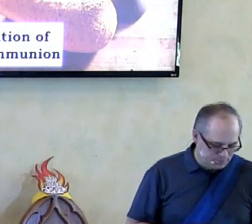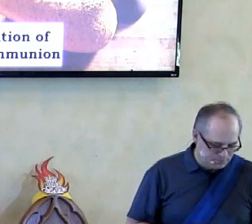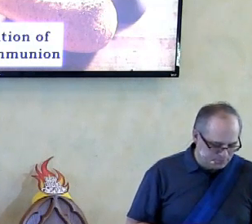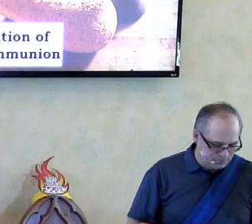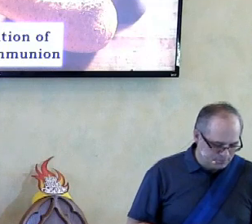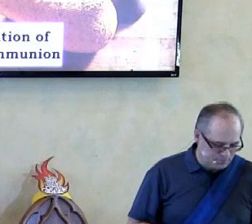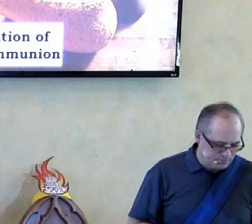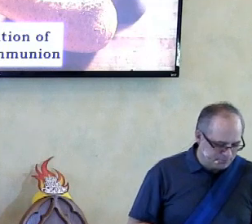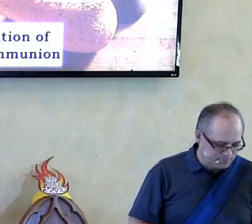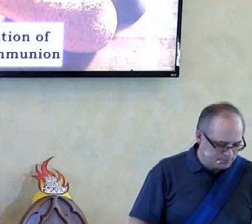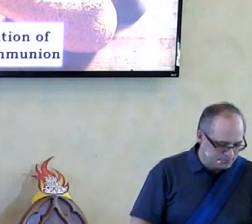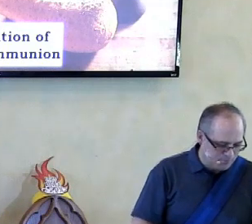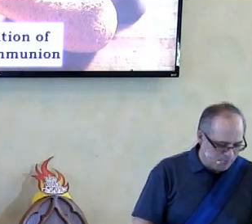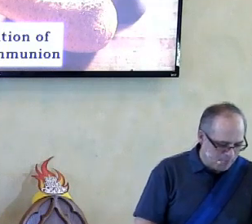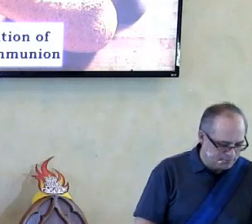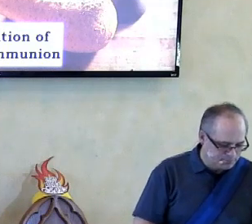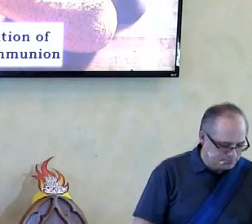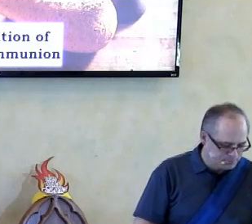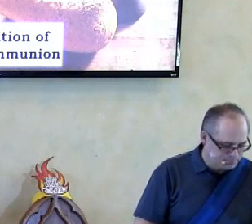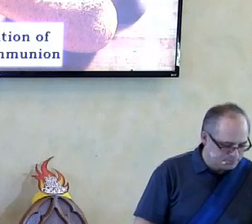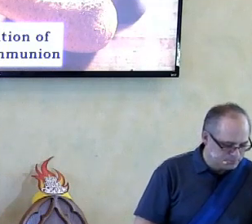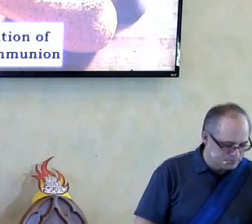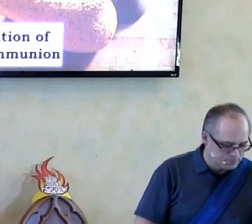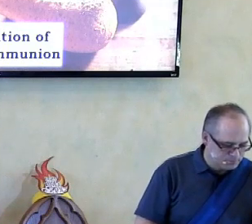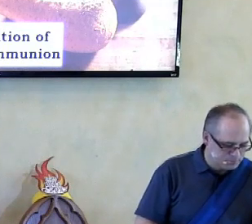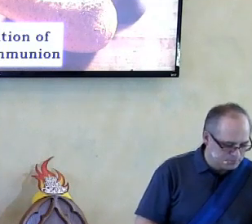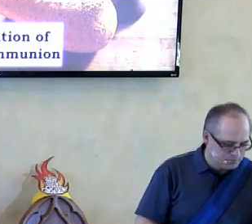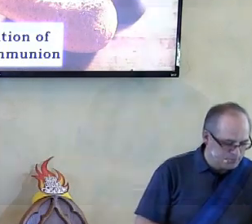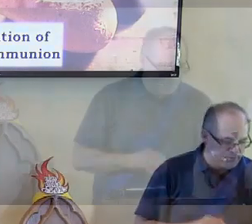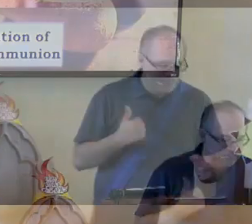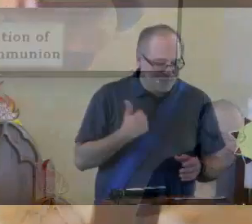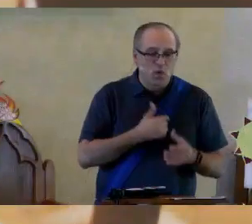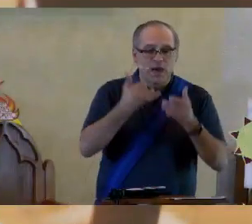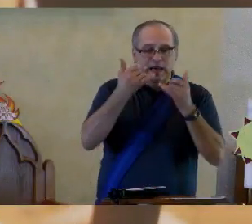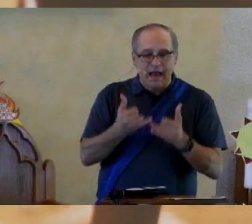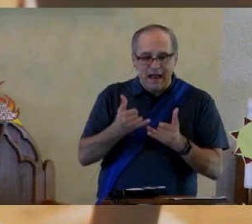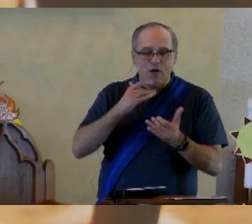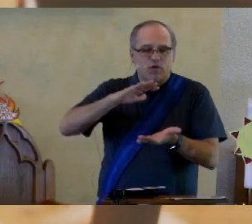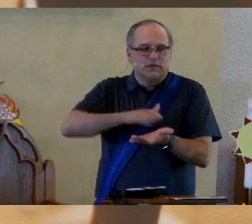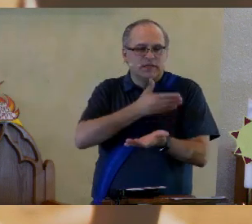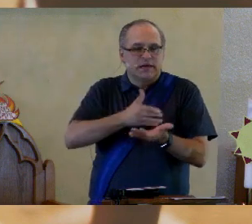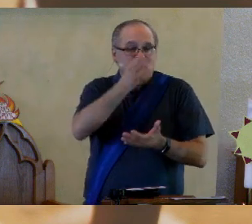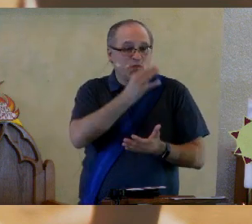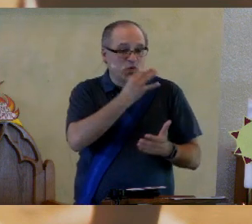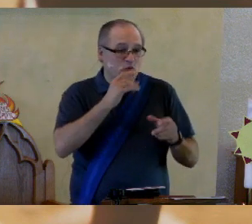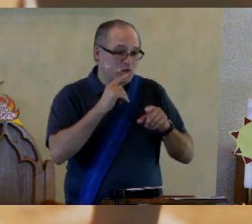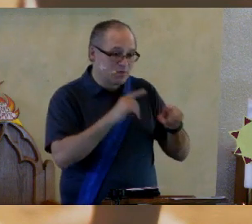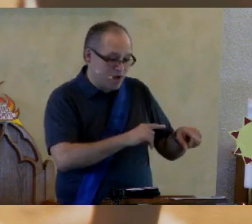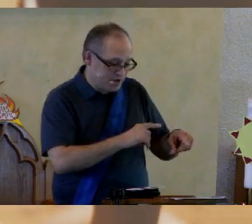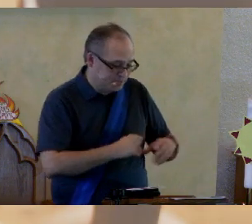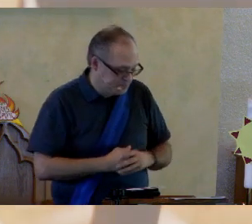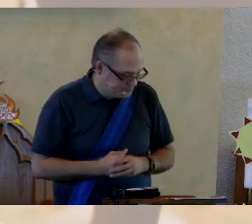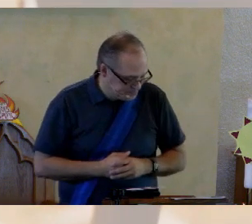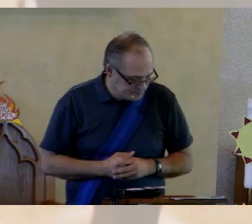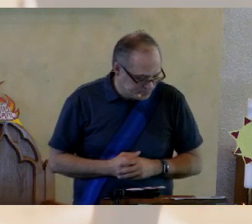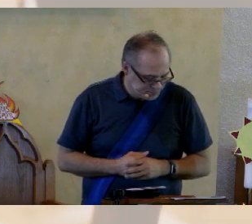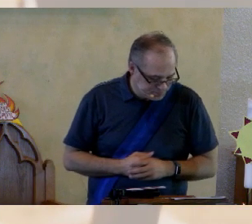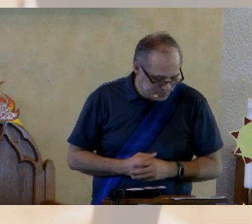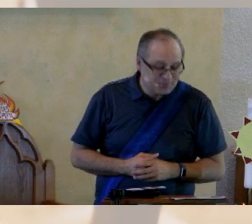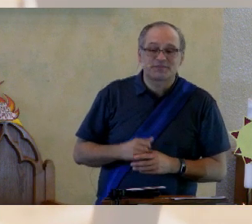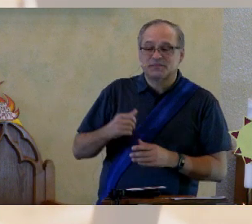And now we'll sing our communion responses. They're printed up on the screen. I'm going to sing the